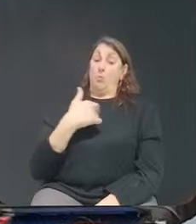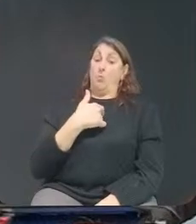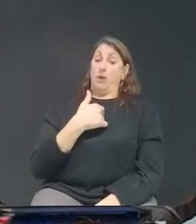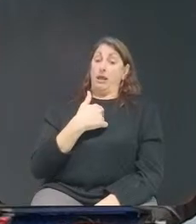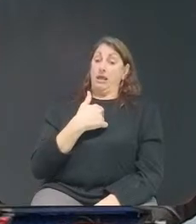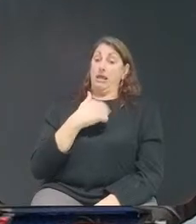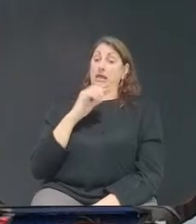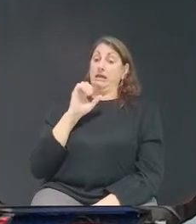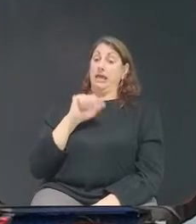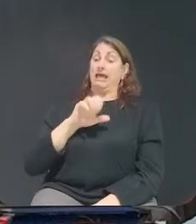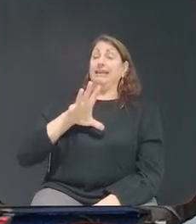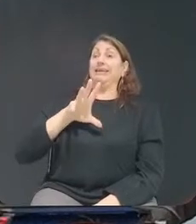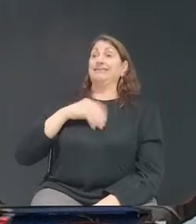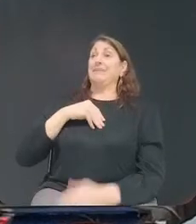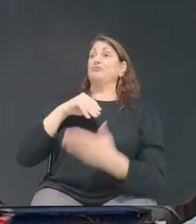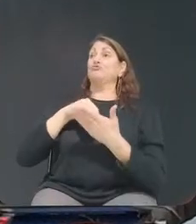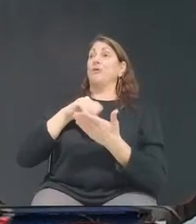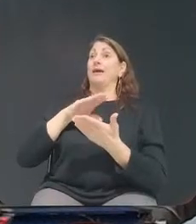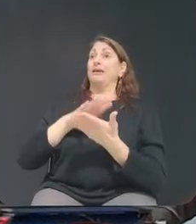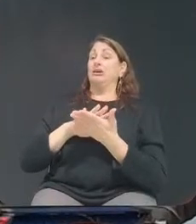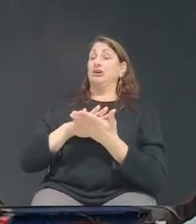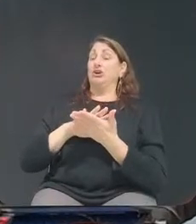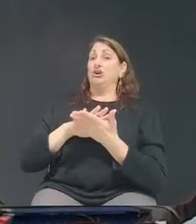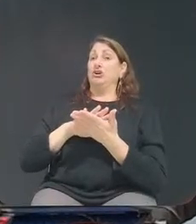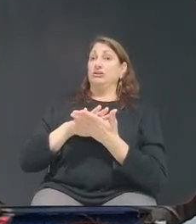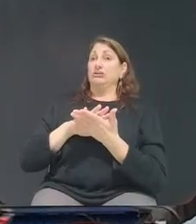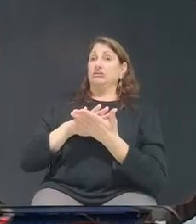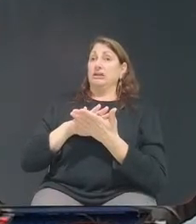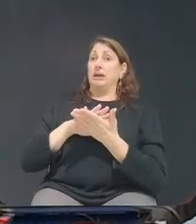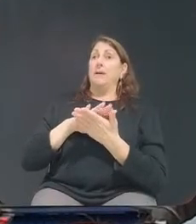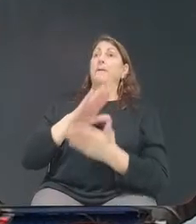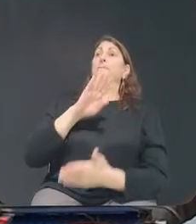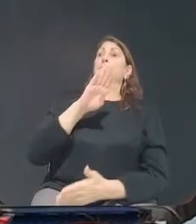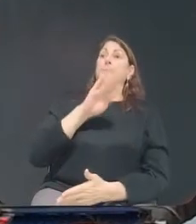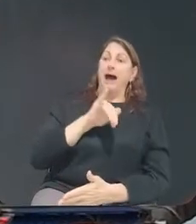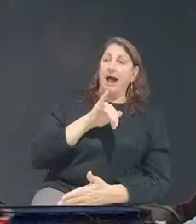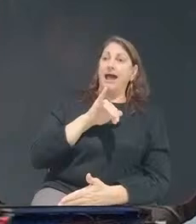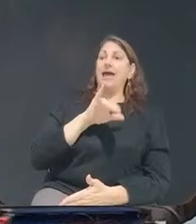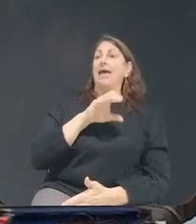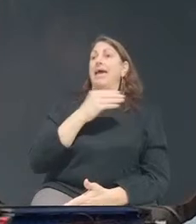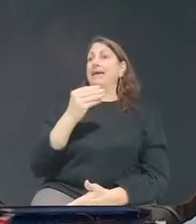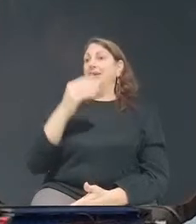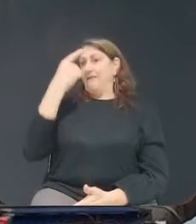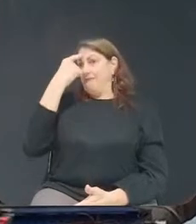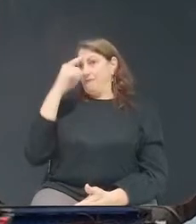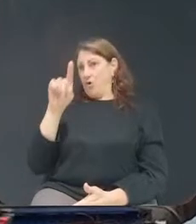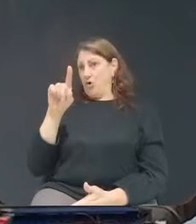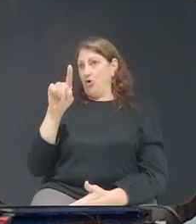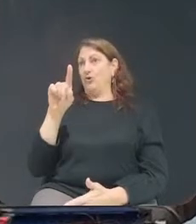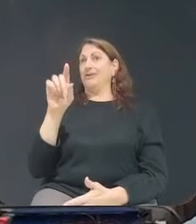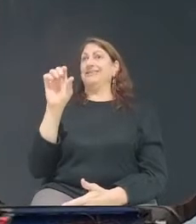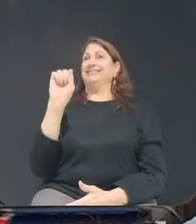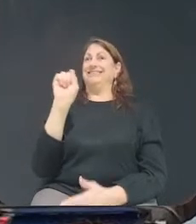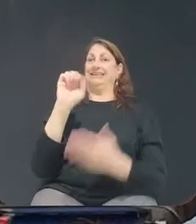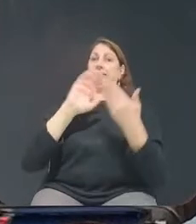Our mandate is to accept records created by or for the city. So